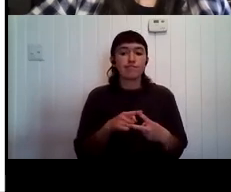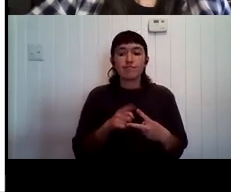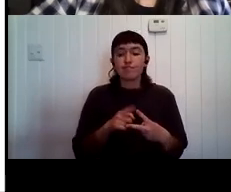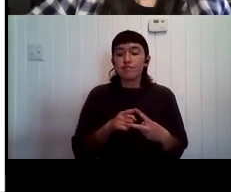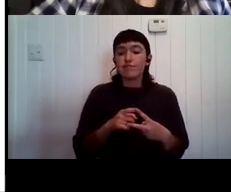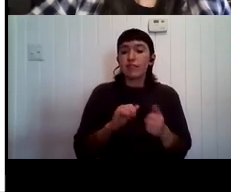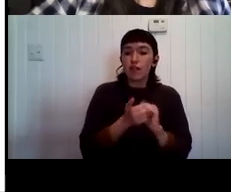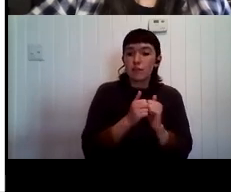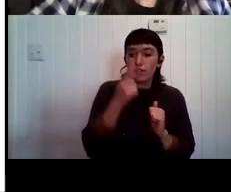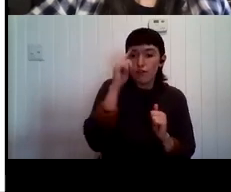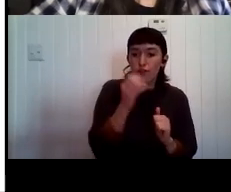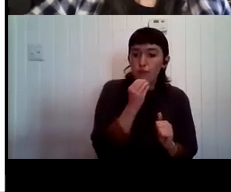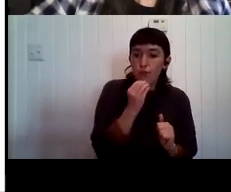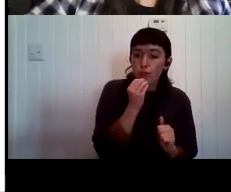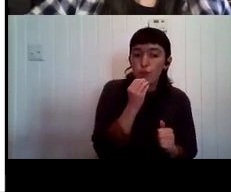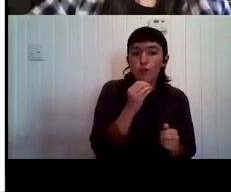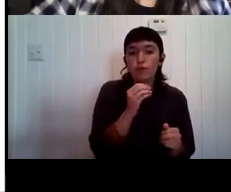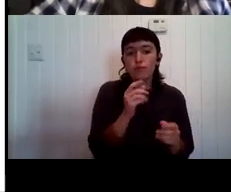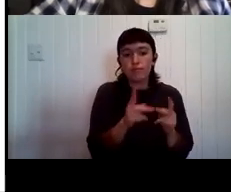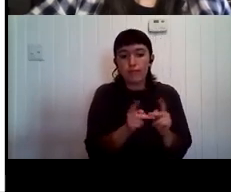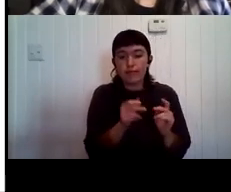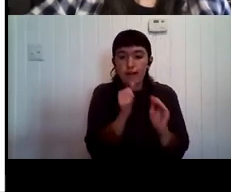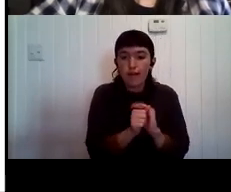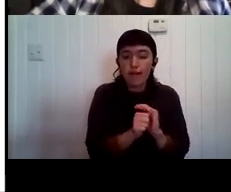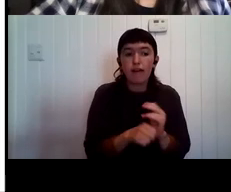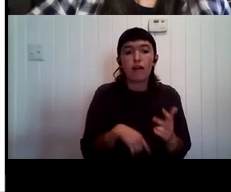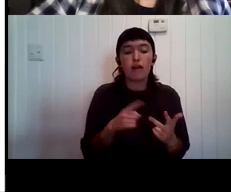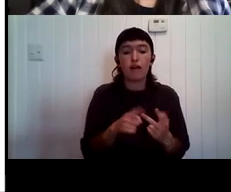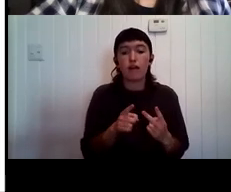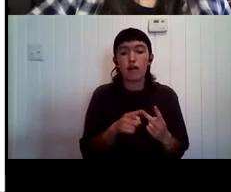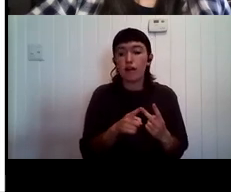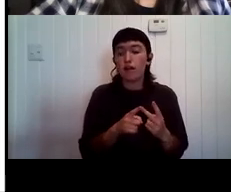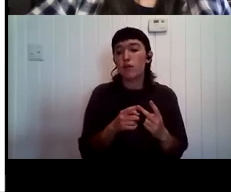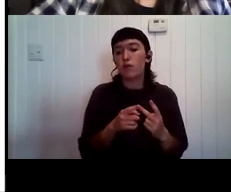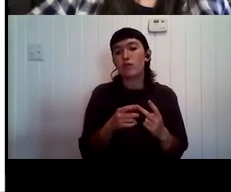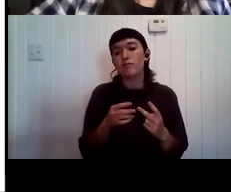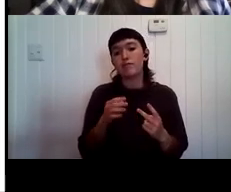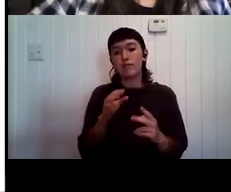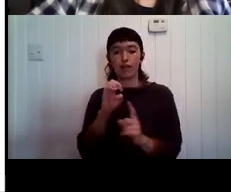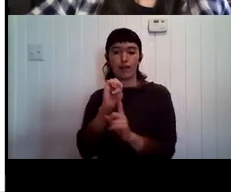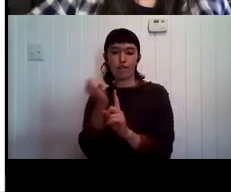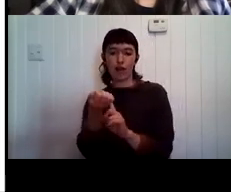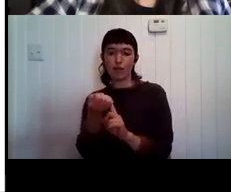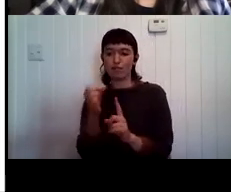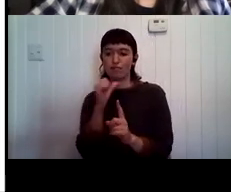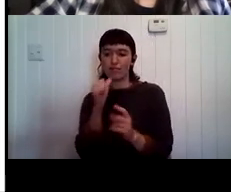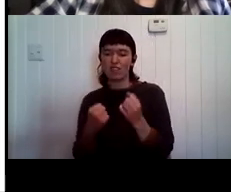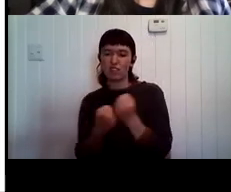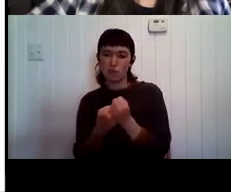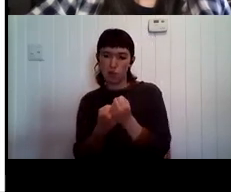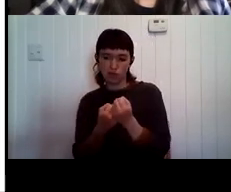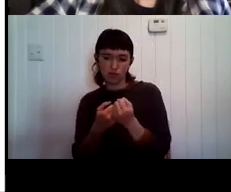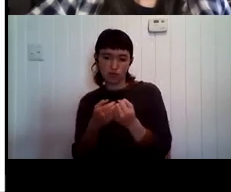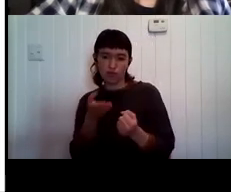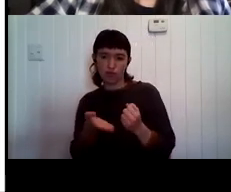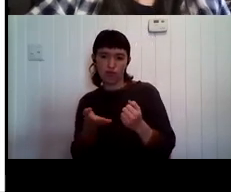shelter, or because the environment just was not conducive to having them stay there. There are